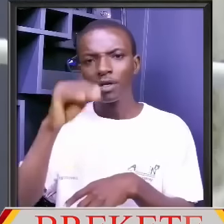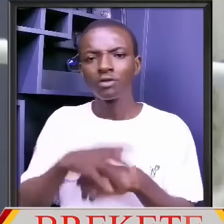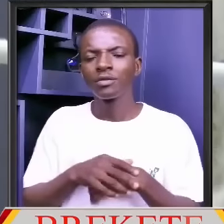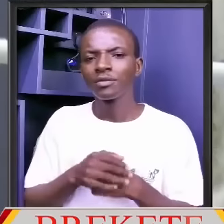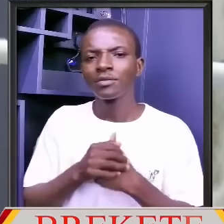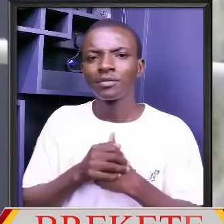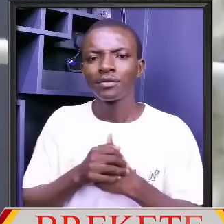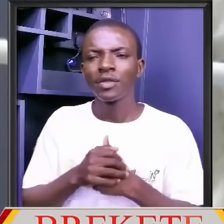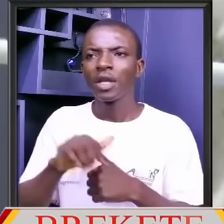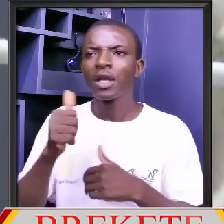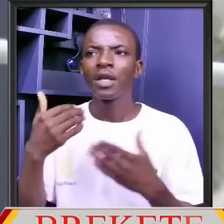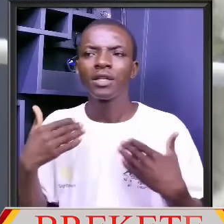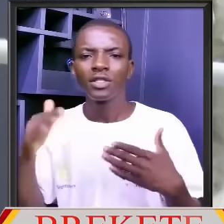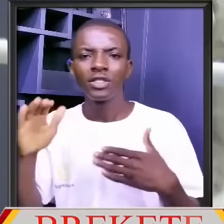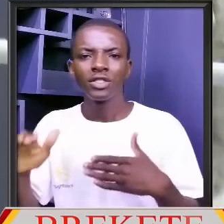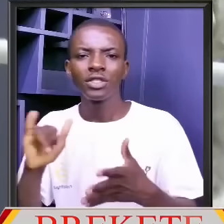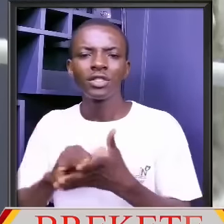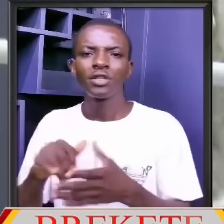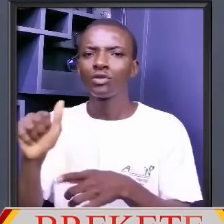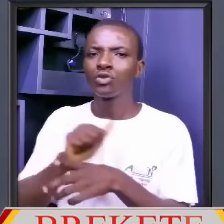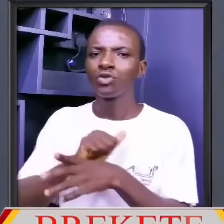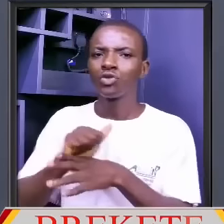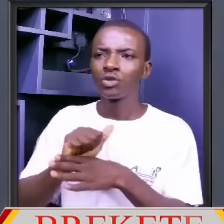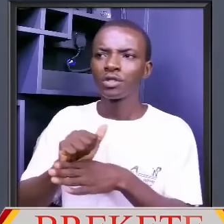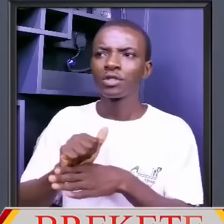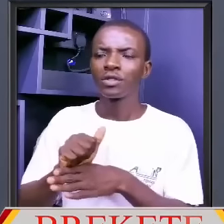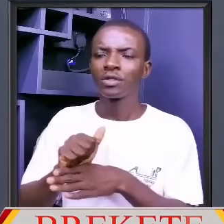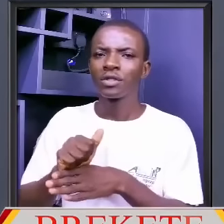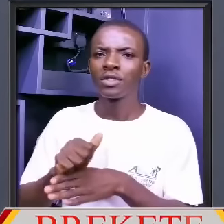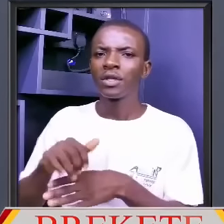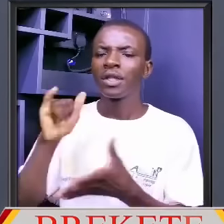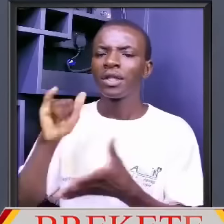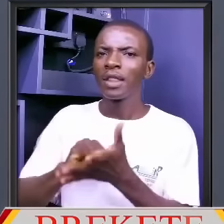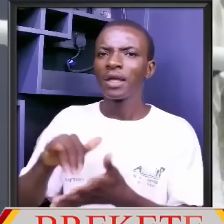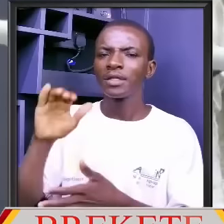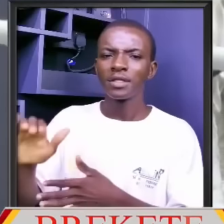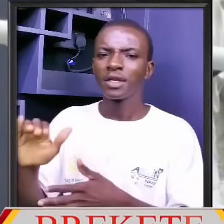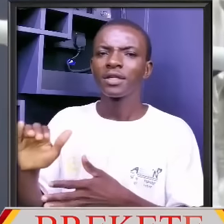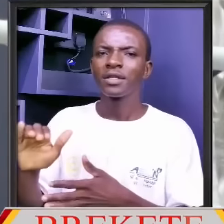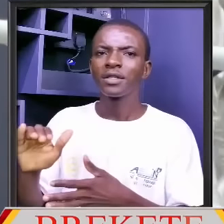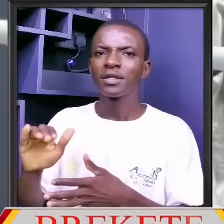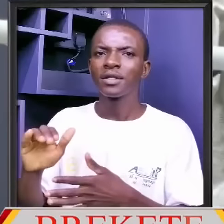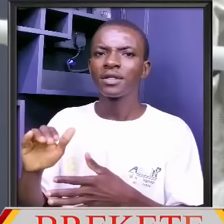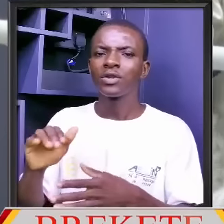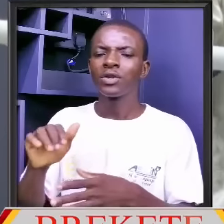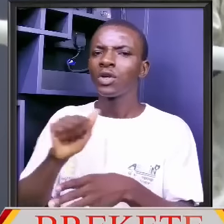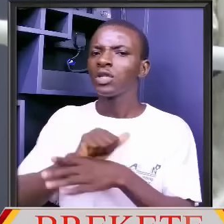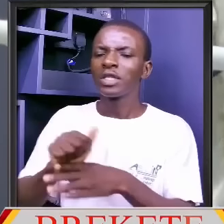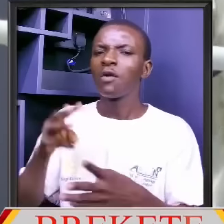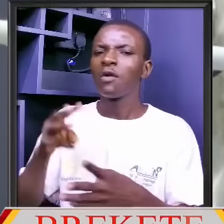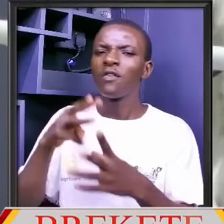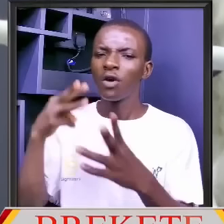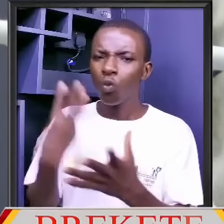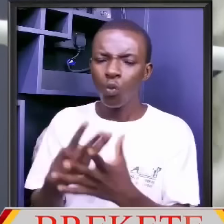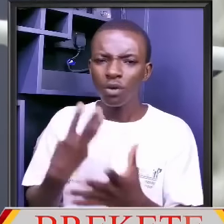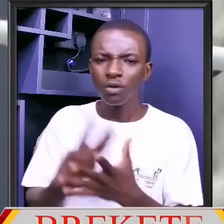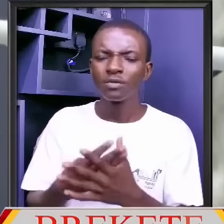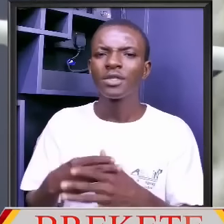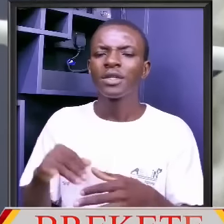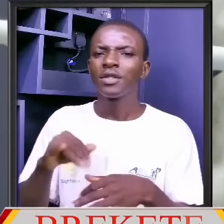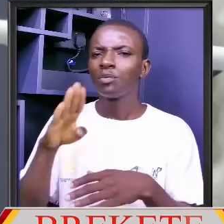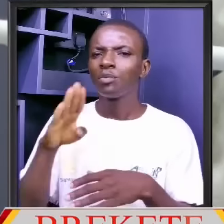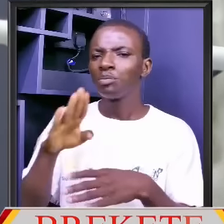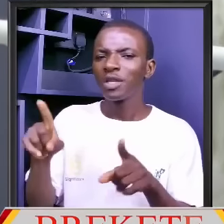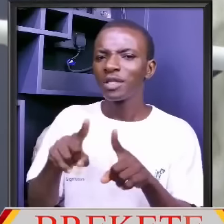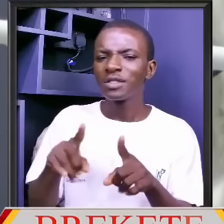You, eh? Mm-hmm. Any pikin where you train, the pikin go they train where? Yes. It